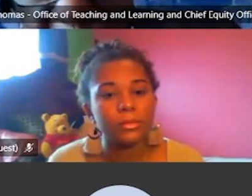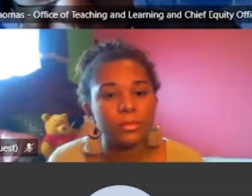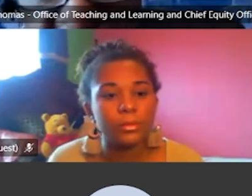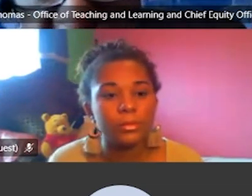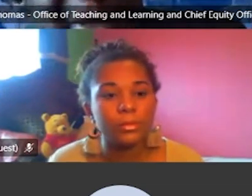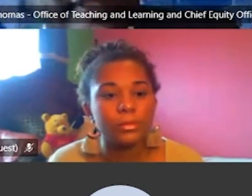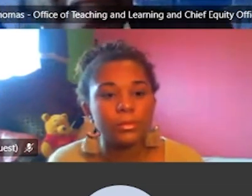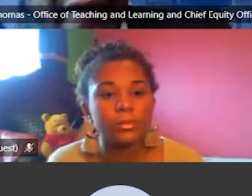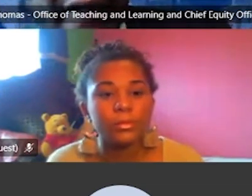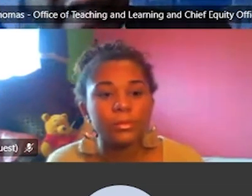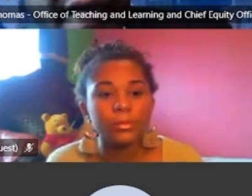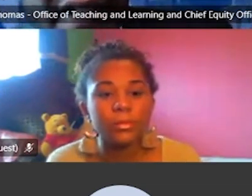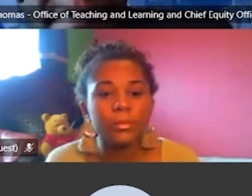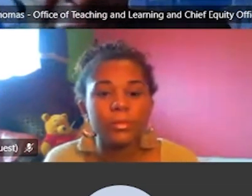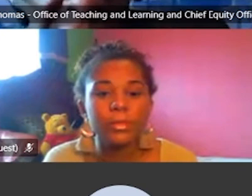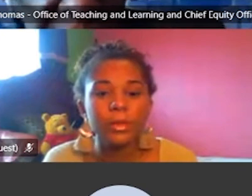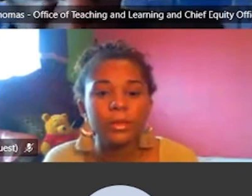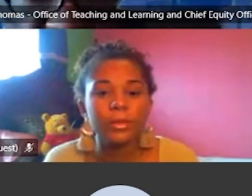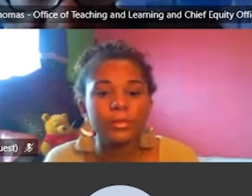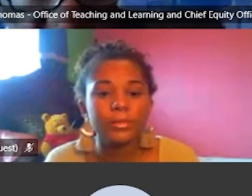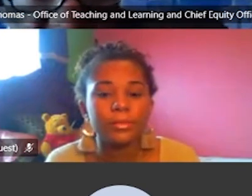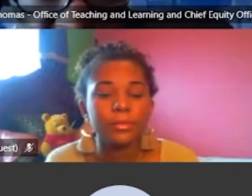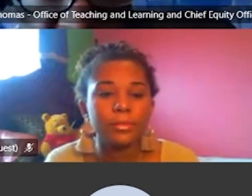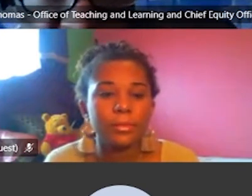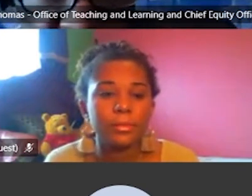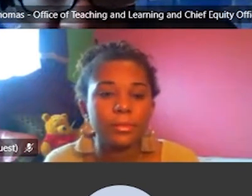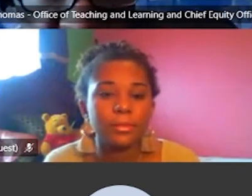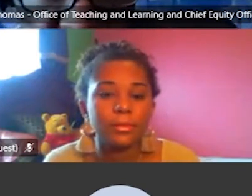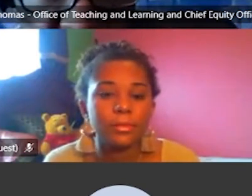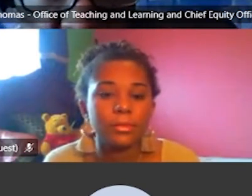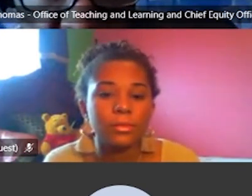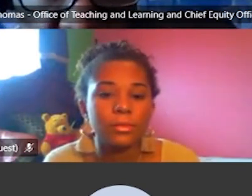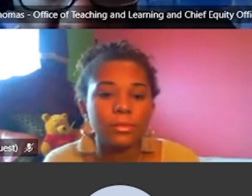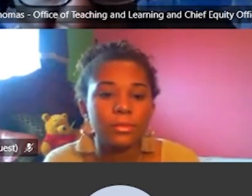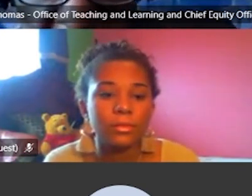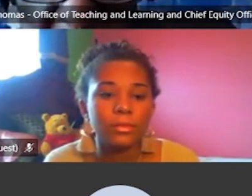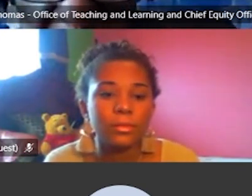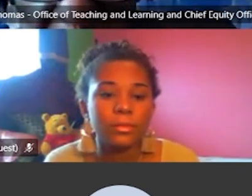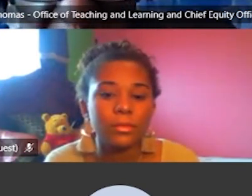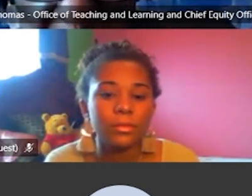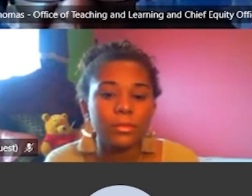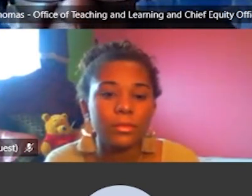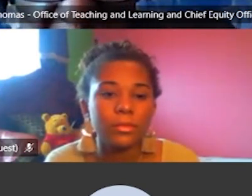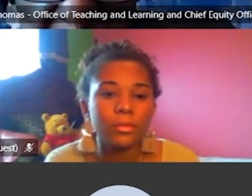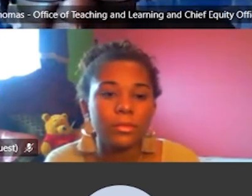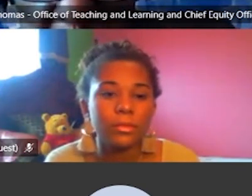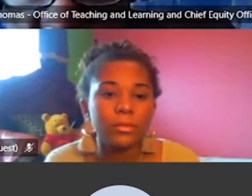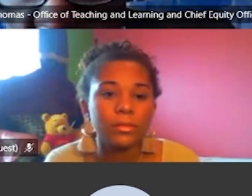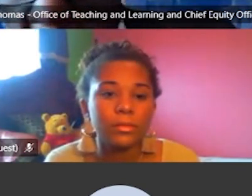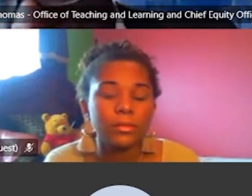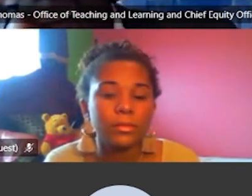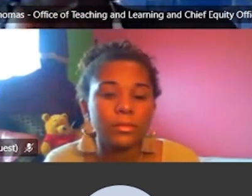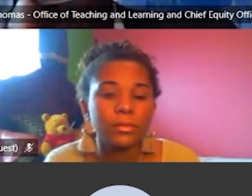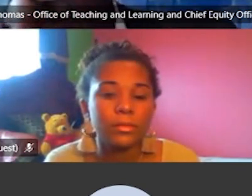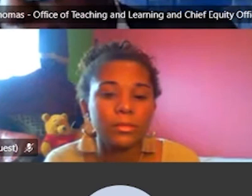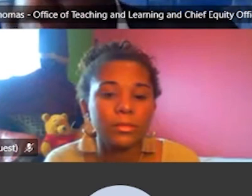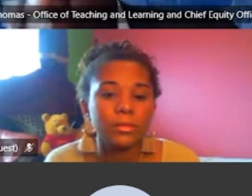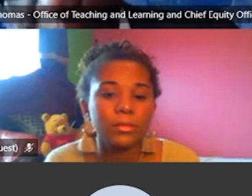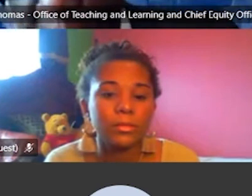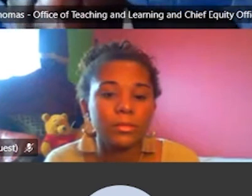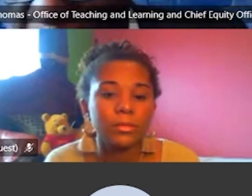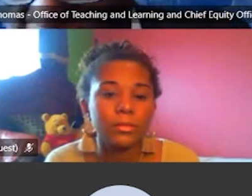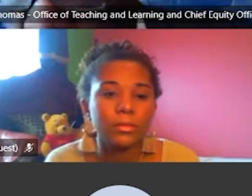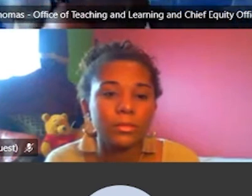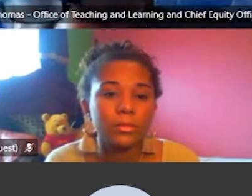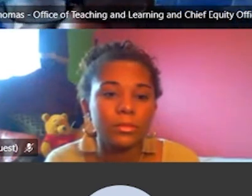I mean, it's tough. It's very difficult. And when I began to have these conversations with my